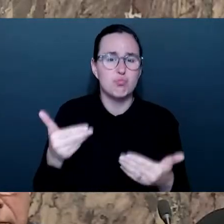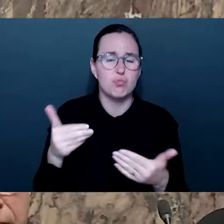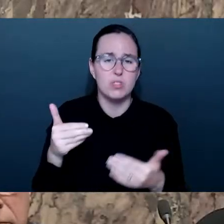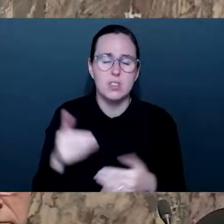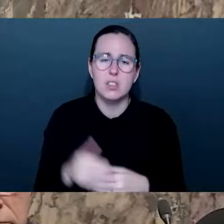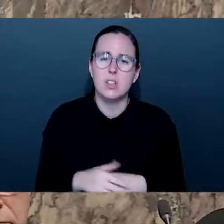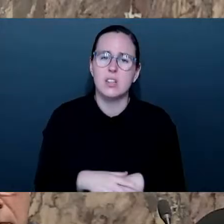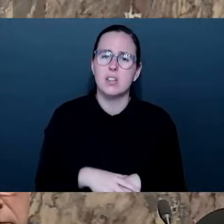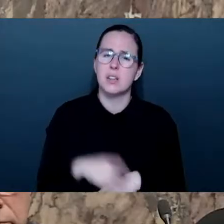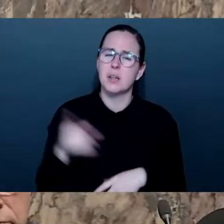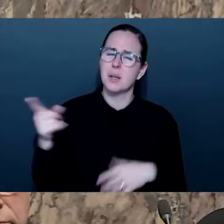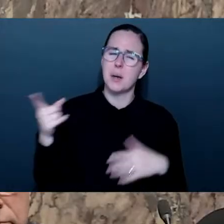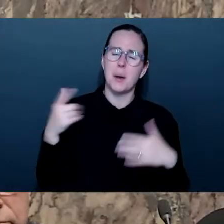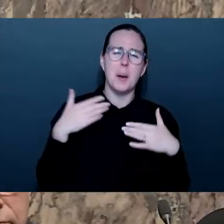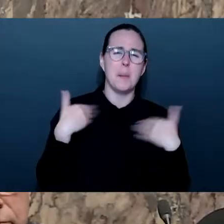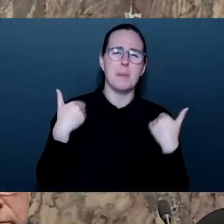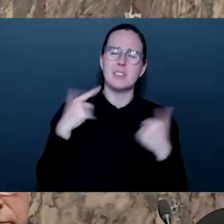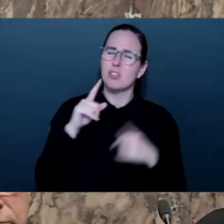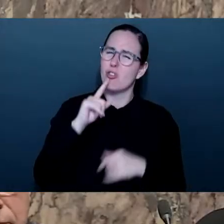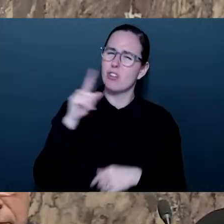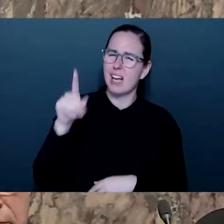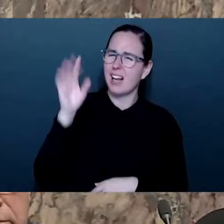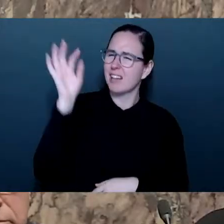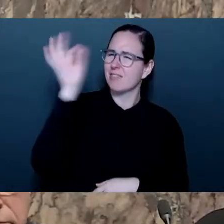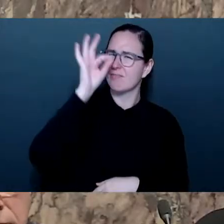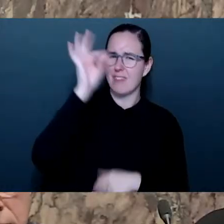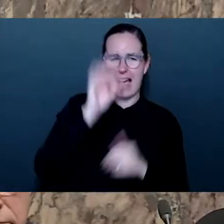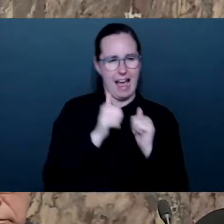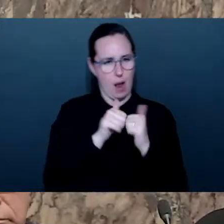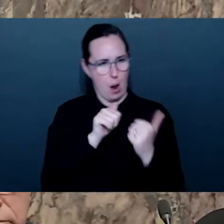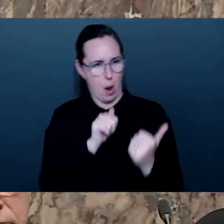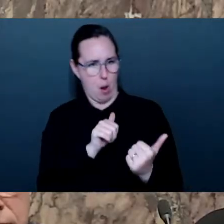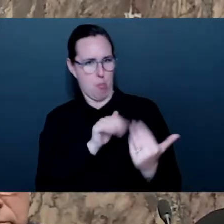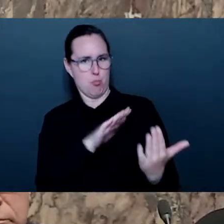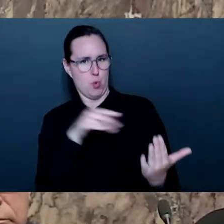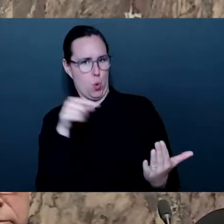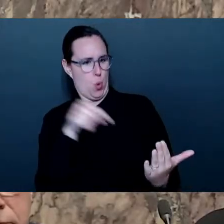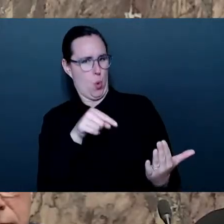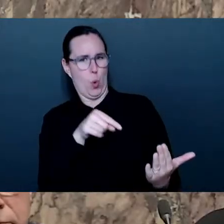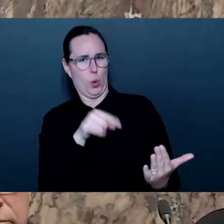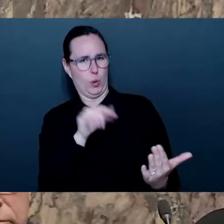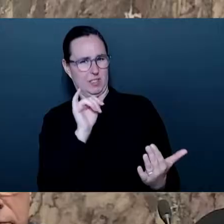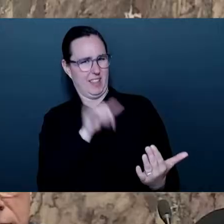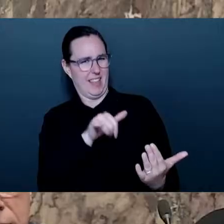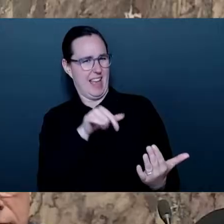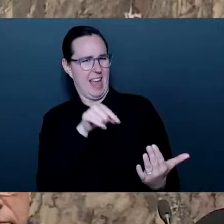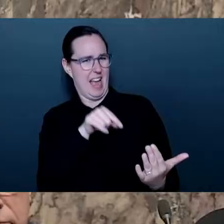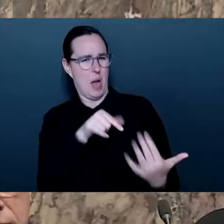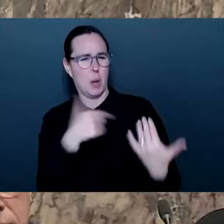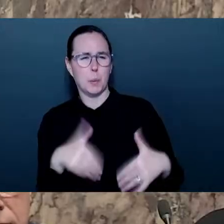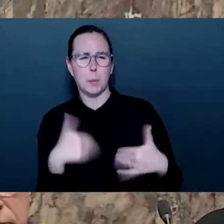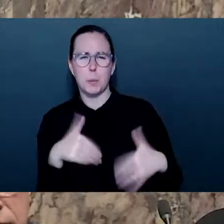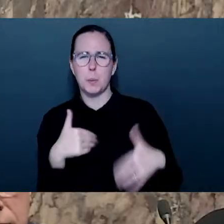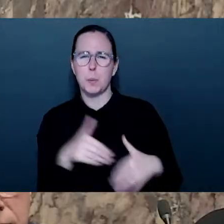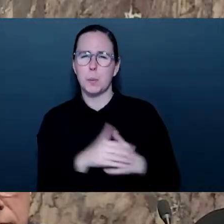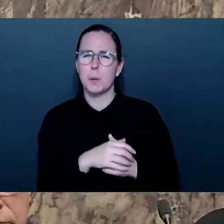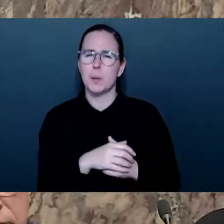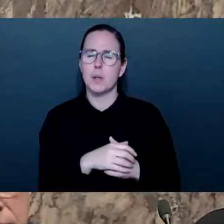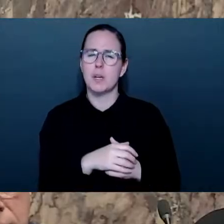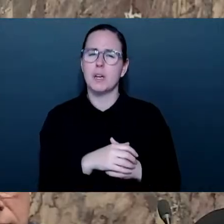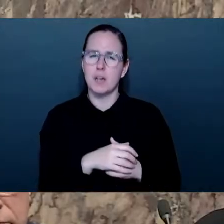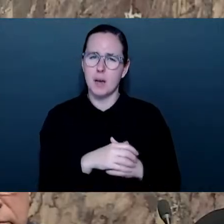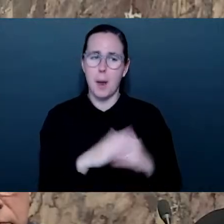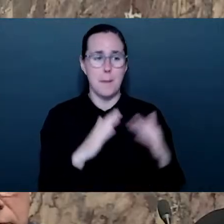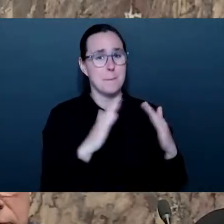with a surge in extortion threats, dozens of shootings tied to criminal networks. In Surrey alone, over half of all